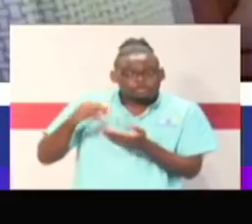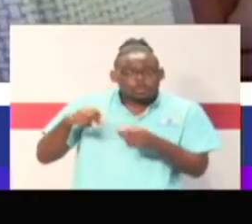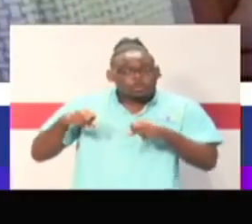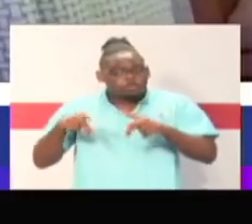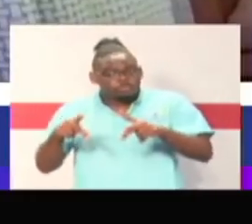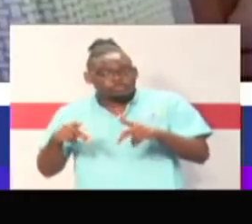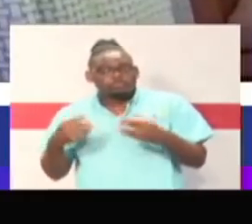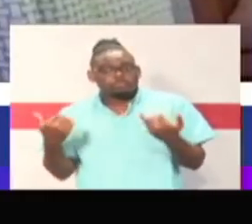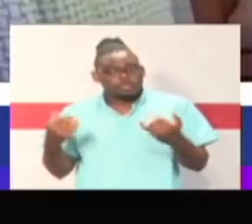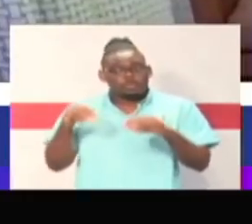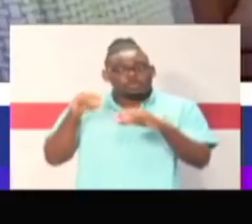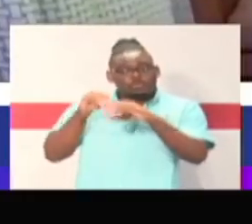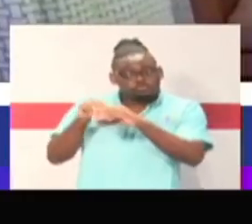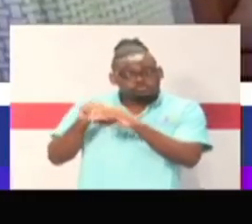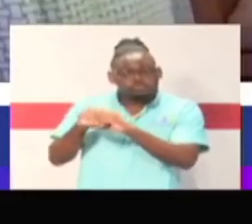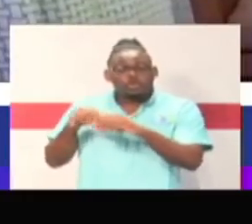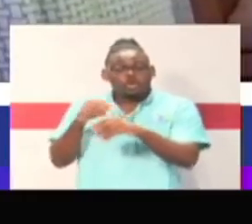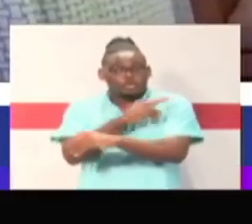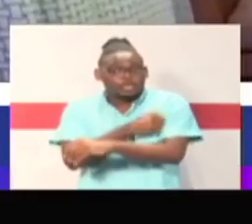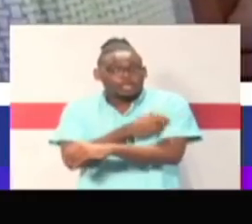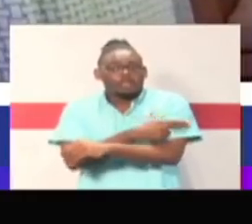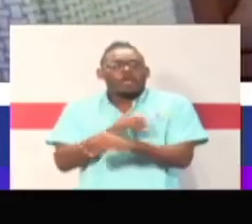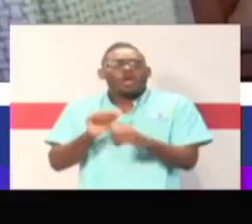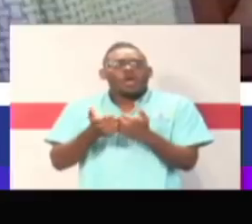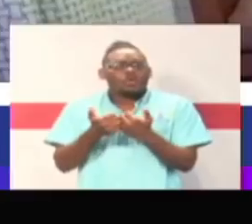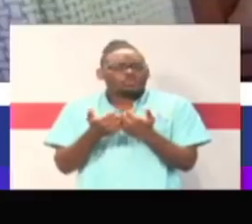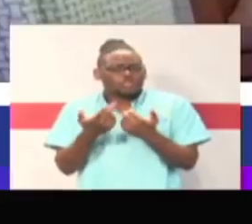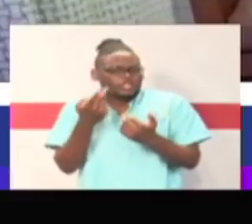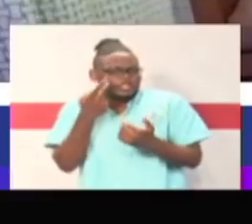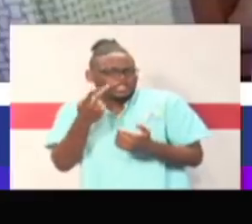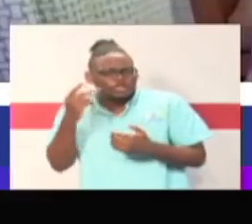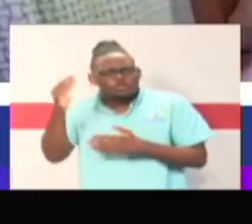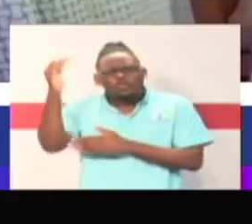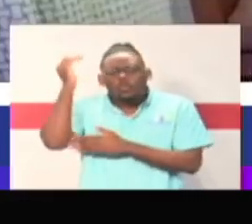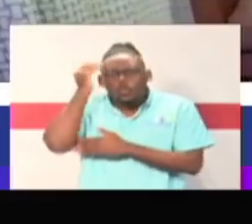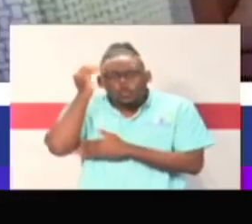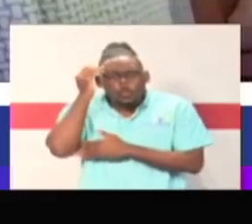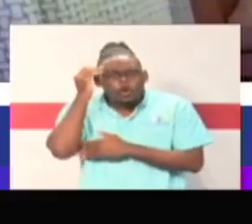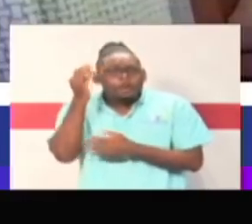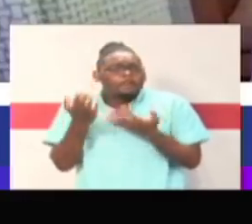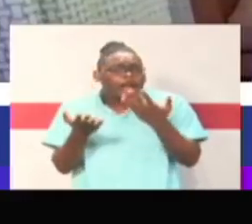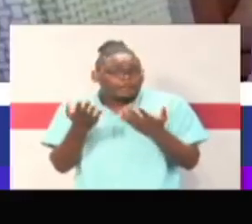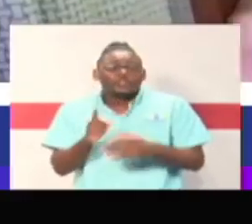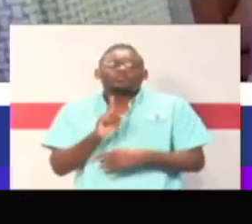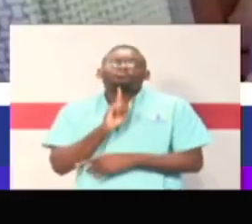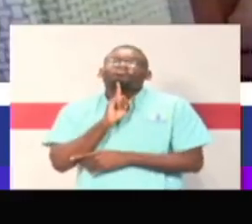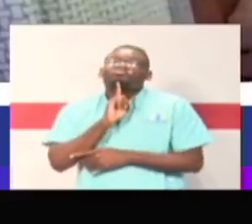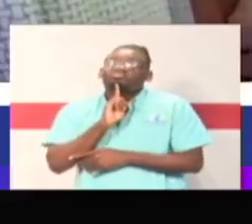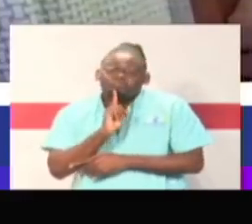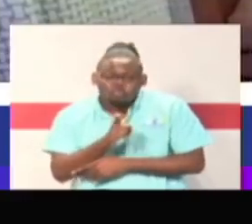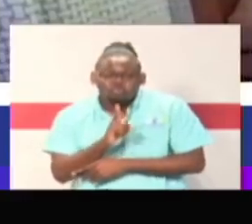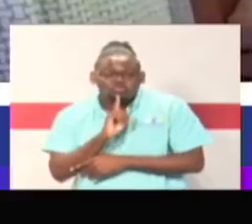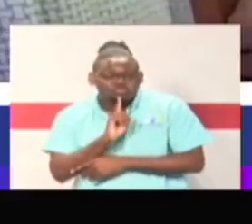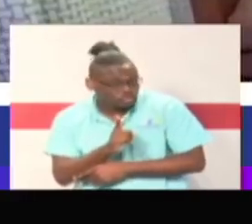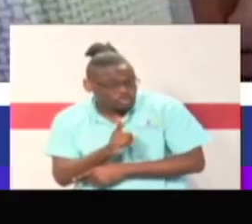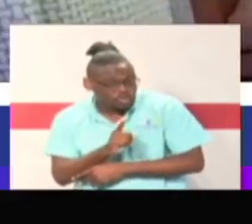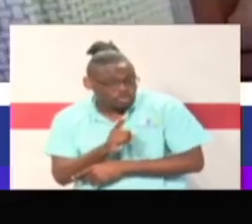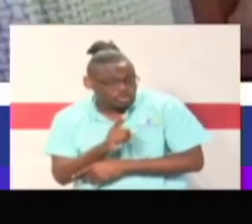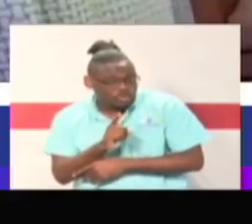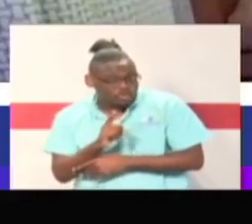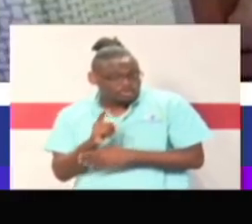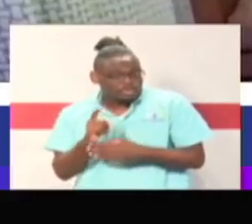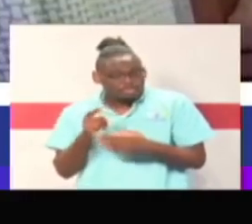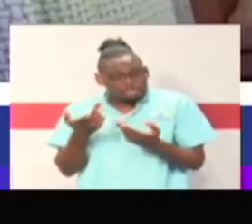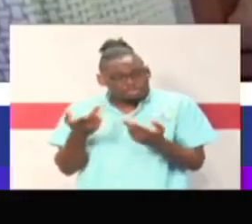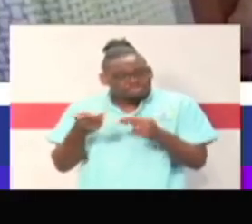is it that we're going to be making those predictions about, okay, we may need to increase hospital spaces or not?